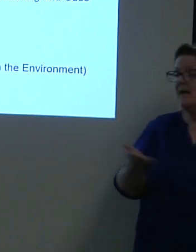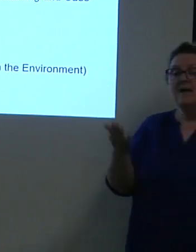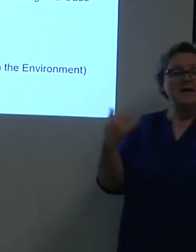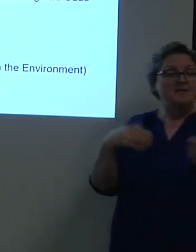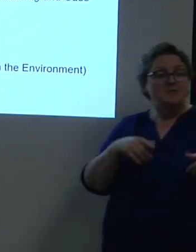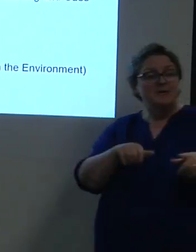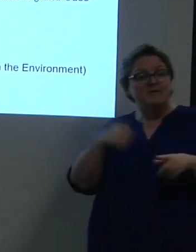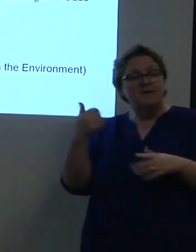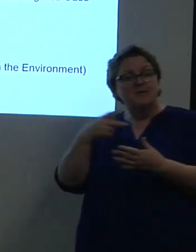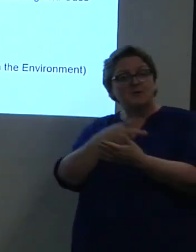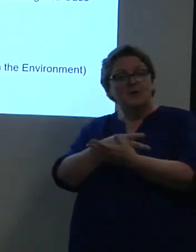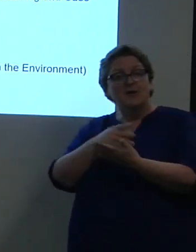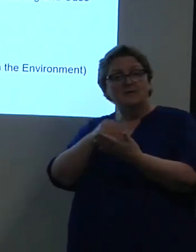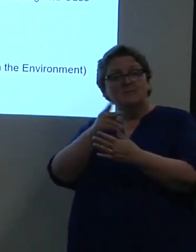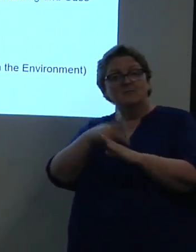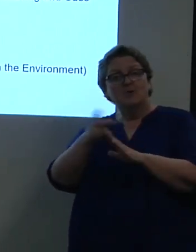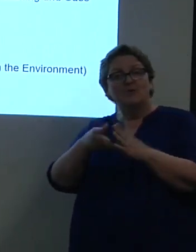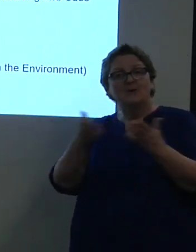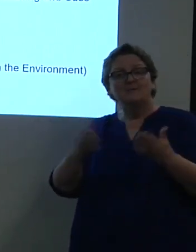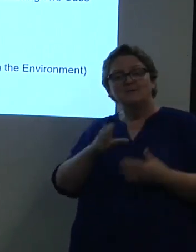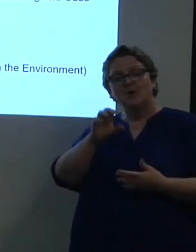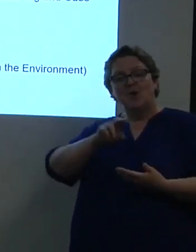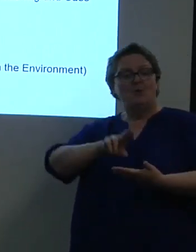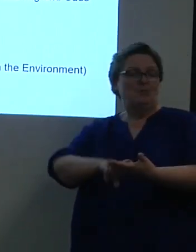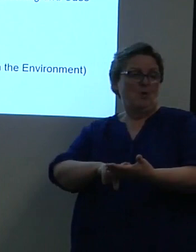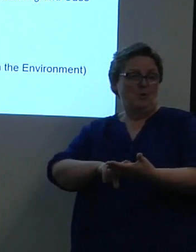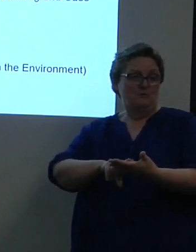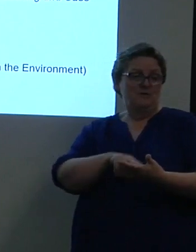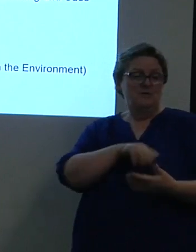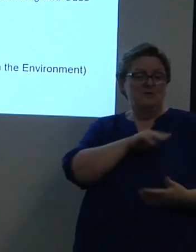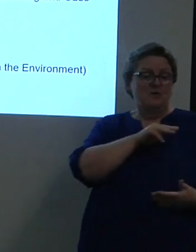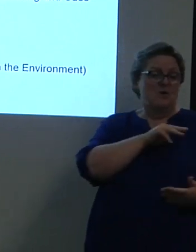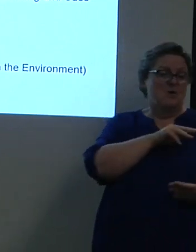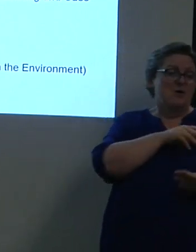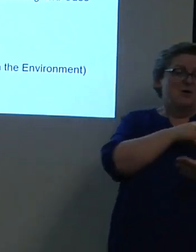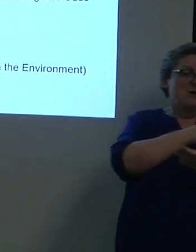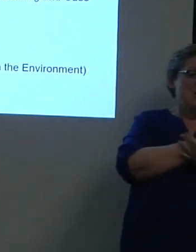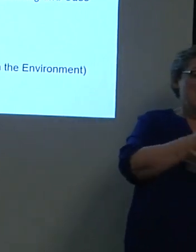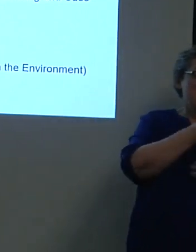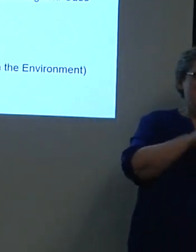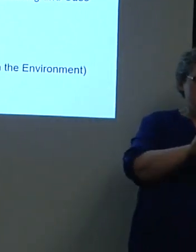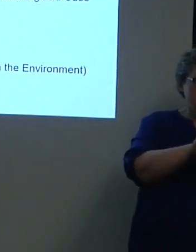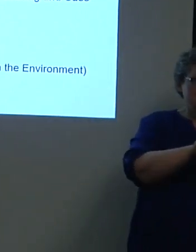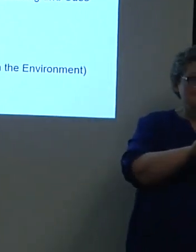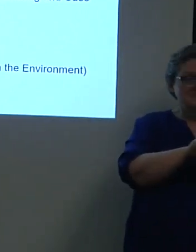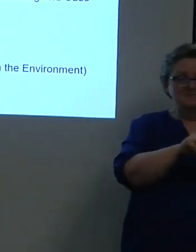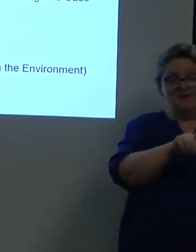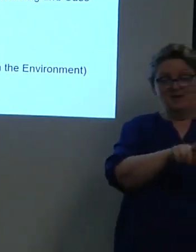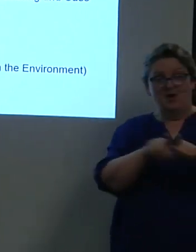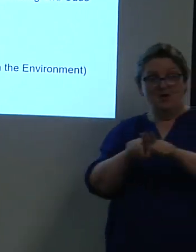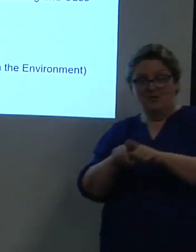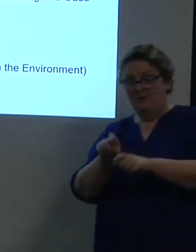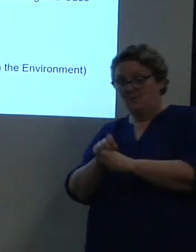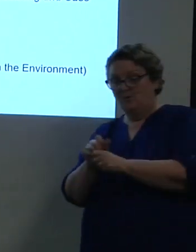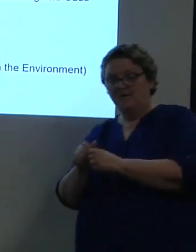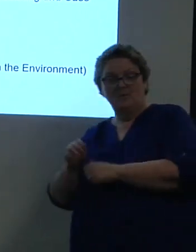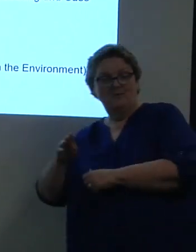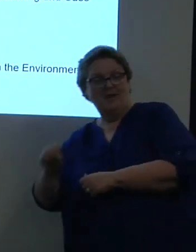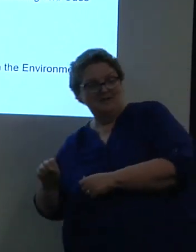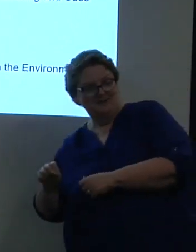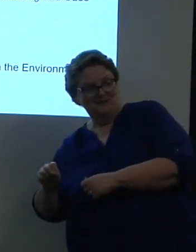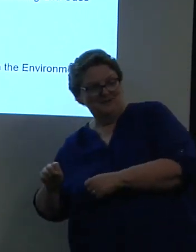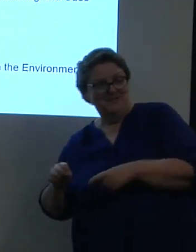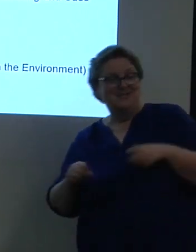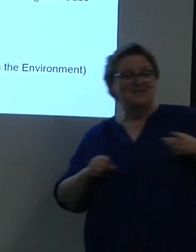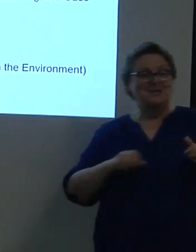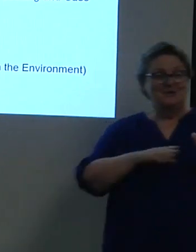of grad programs here at RIT that are co-enrolled, so your master's students might already be working with undergrads, and that becomes their colleagues to pilot